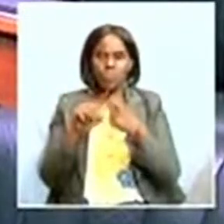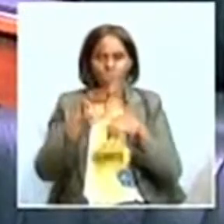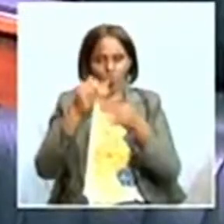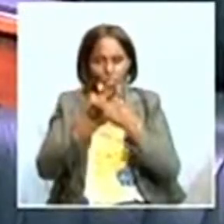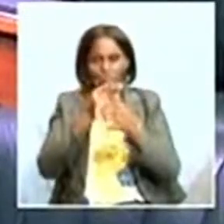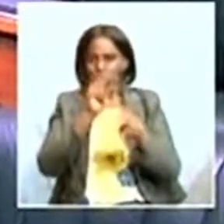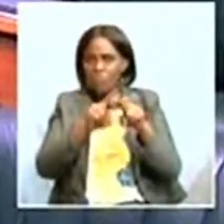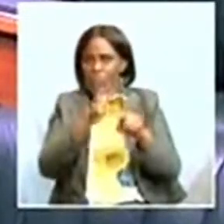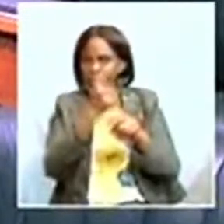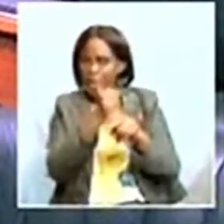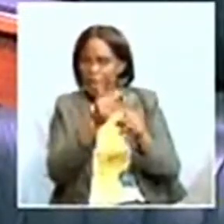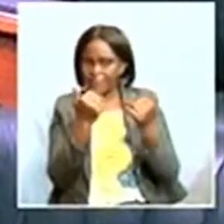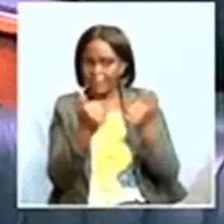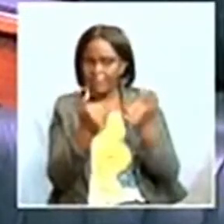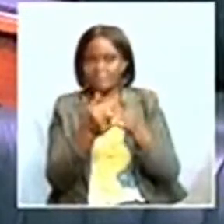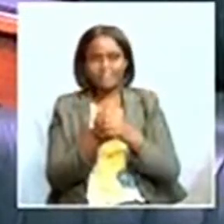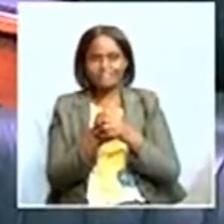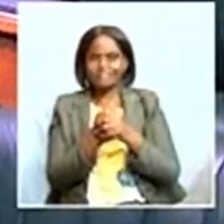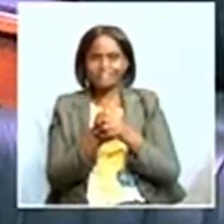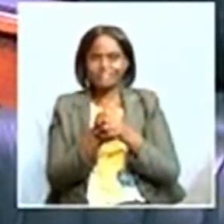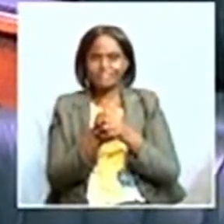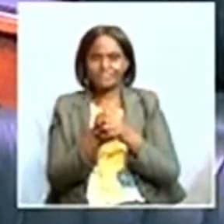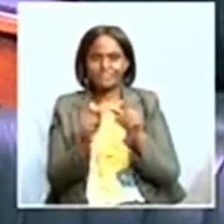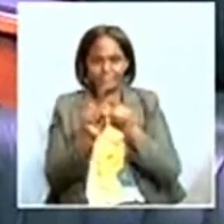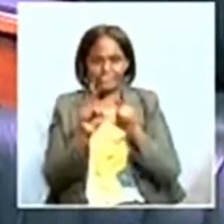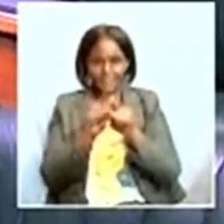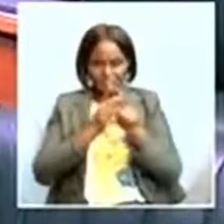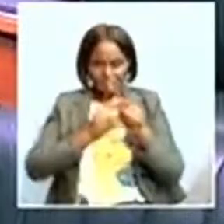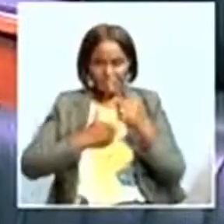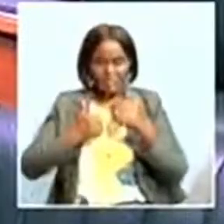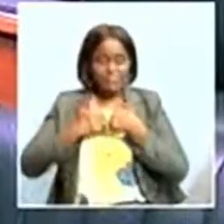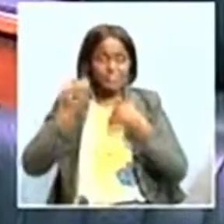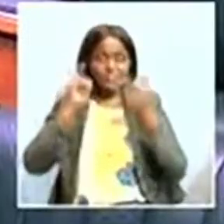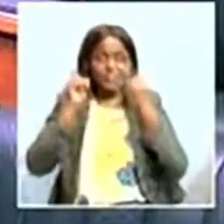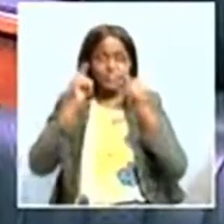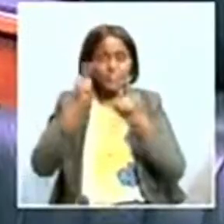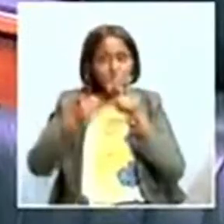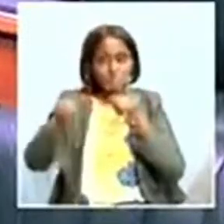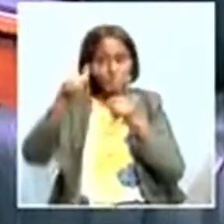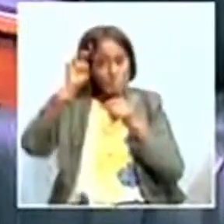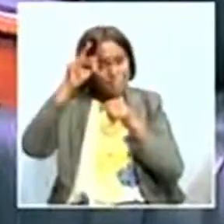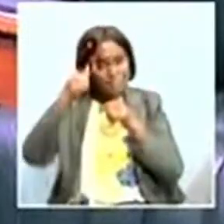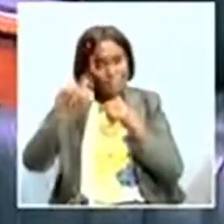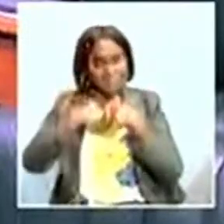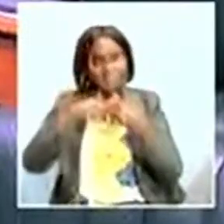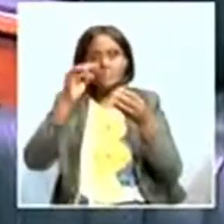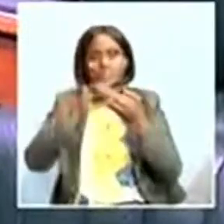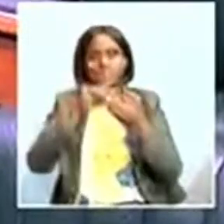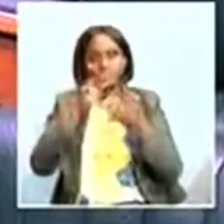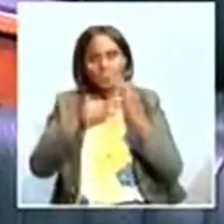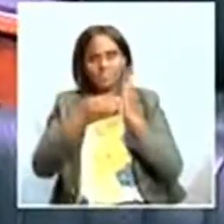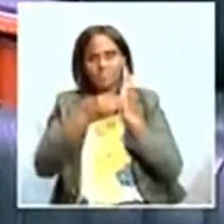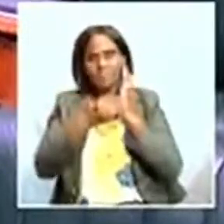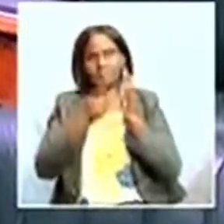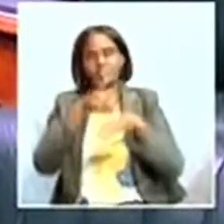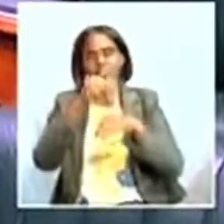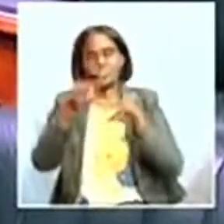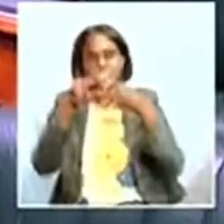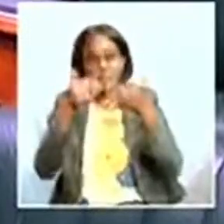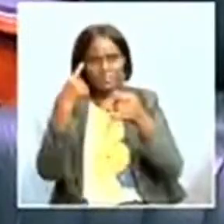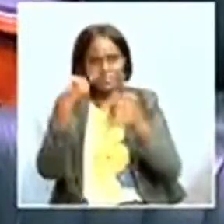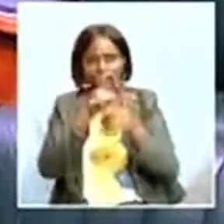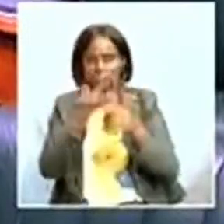1. Now, I have heard what the minister said, that additional guidance has been given